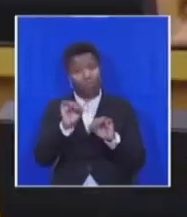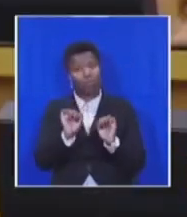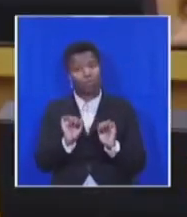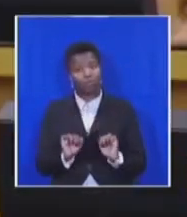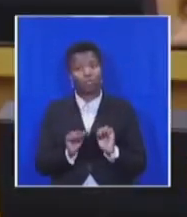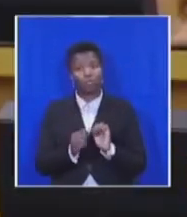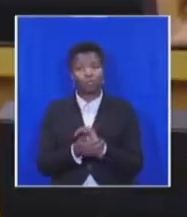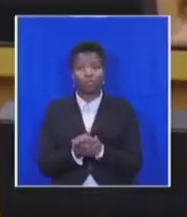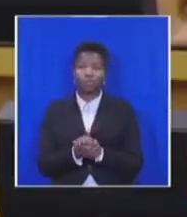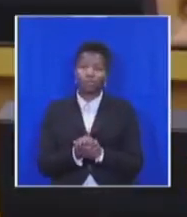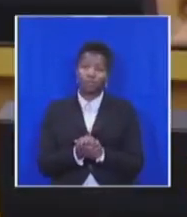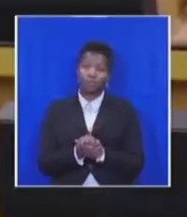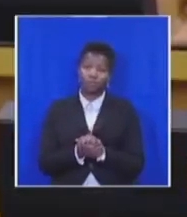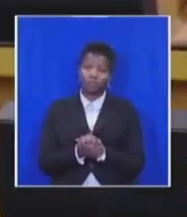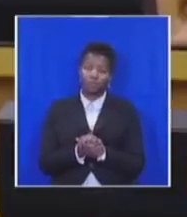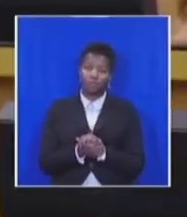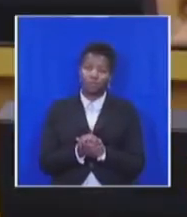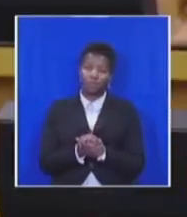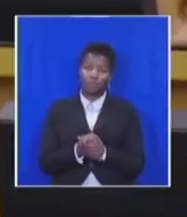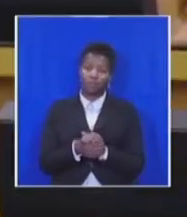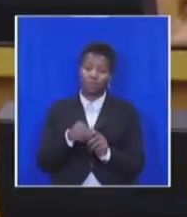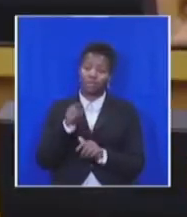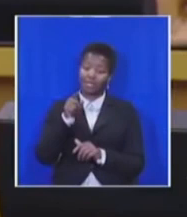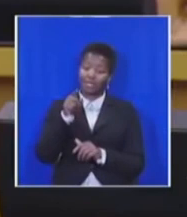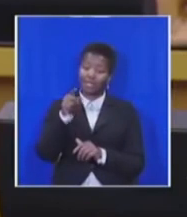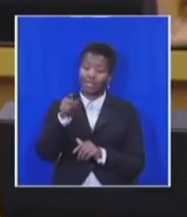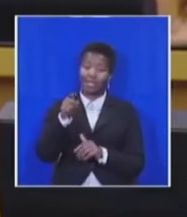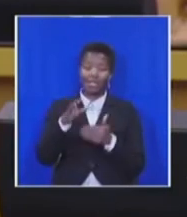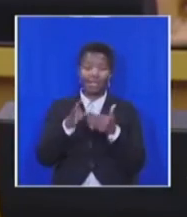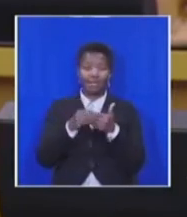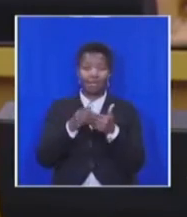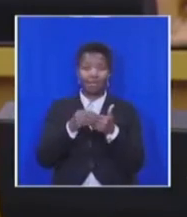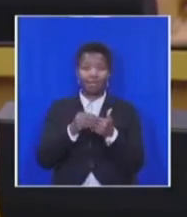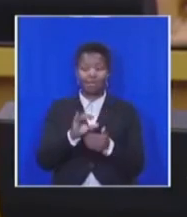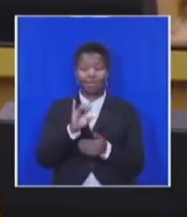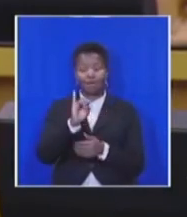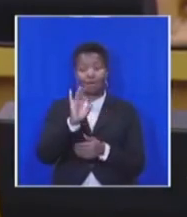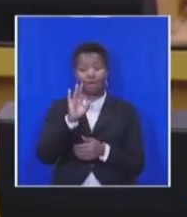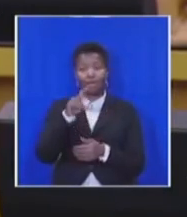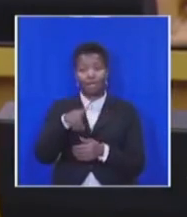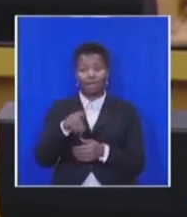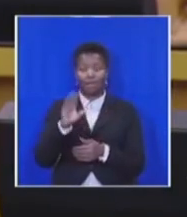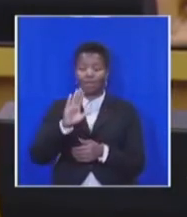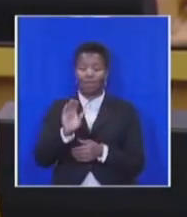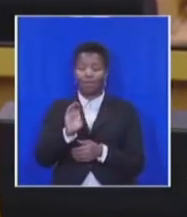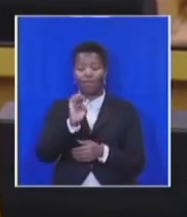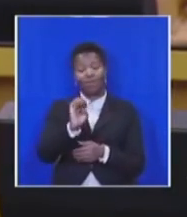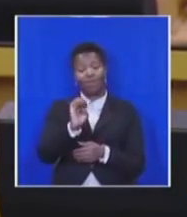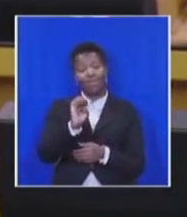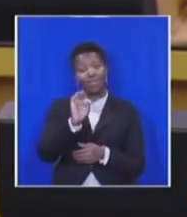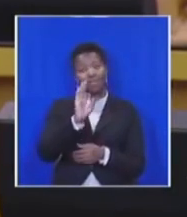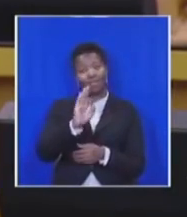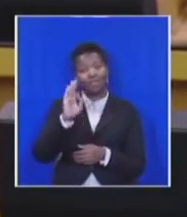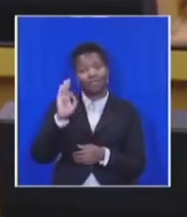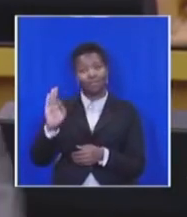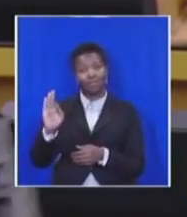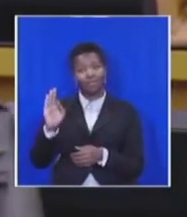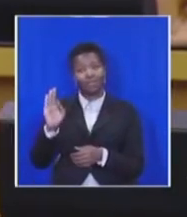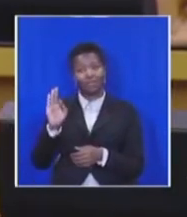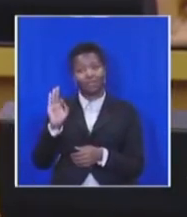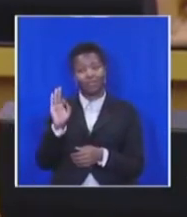Honorable Chair. It is the members of the IFP, sorry, of the EFF. No.